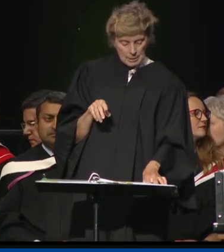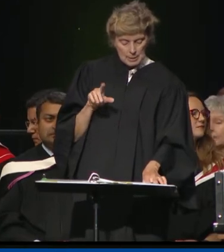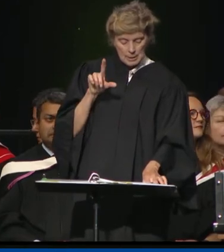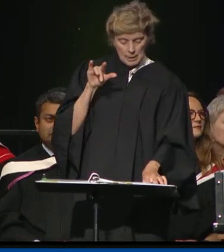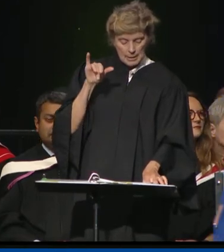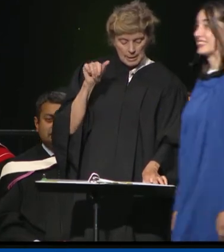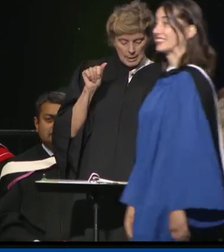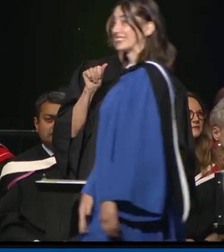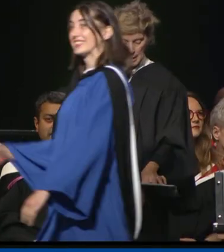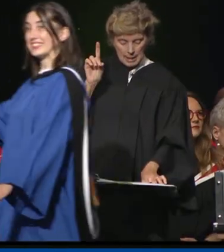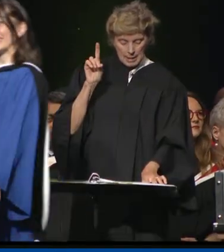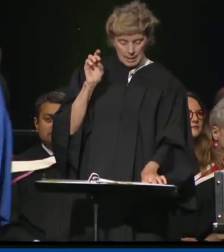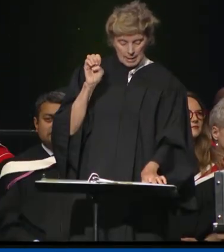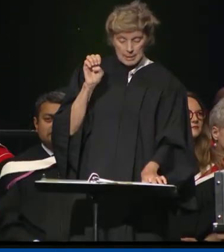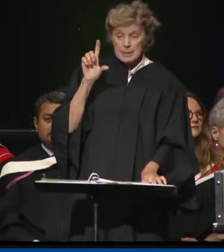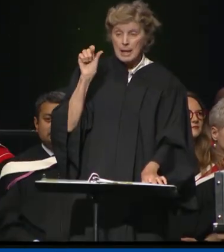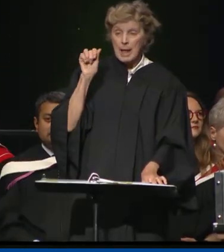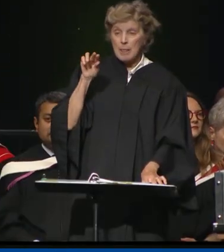Leah DeLongi.